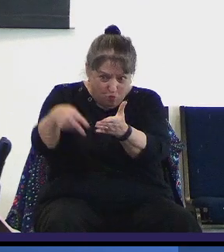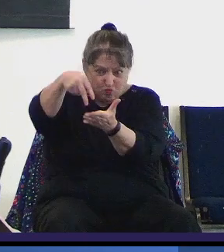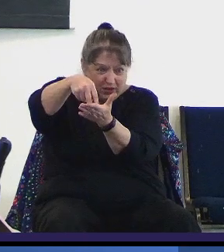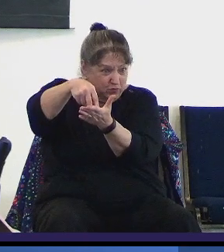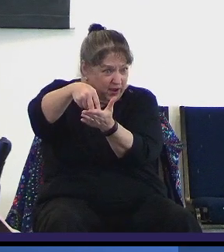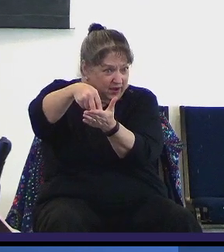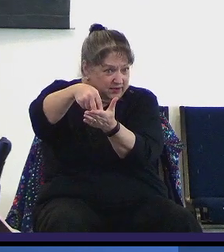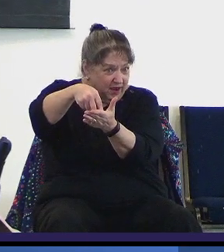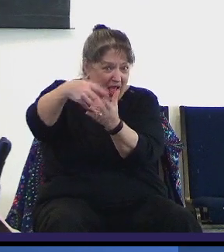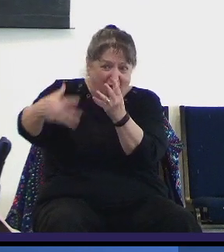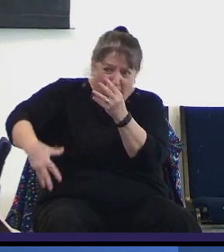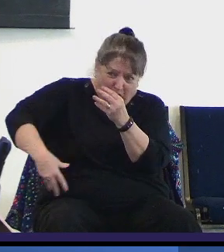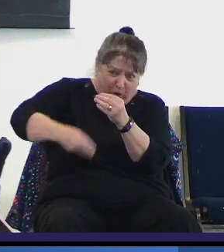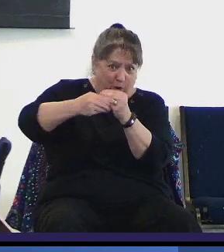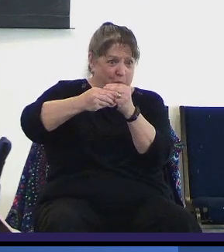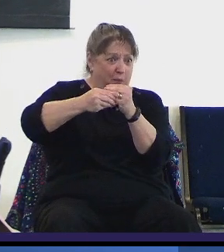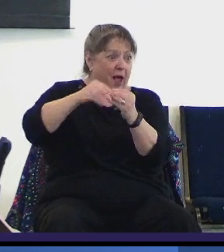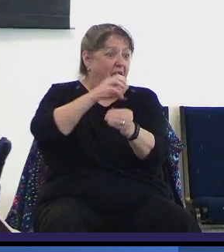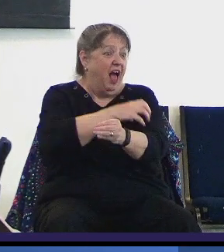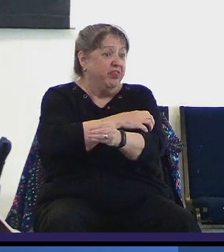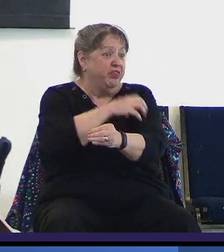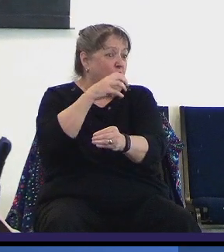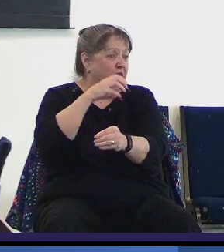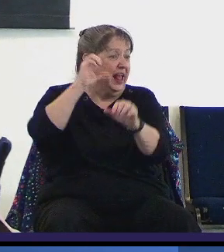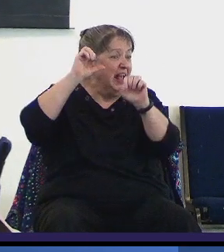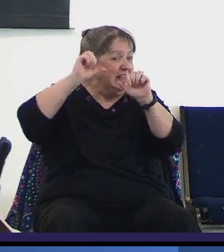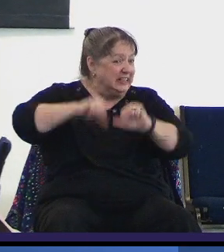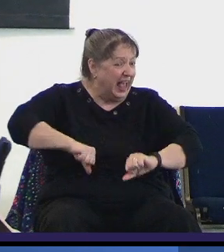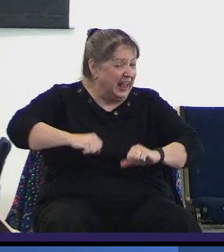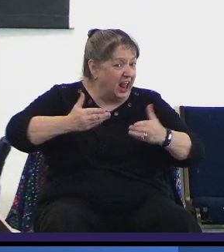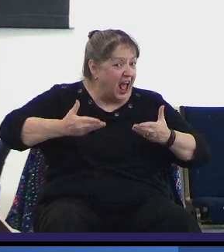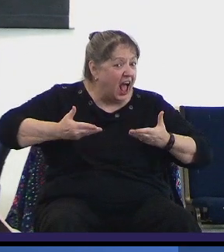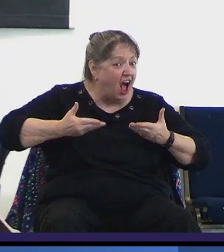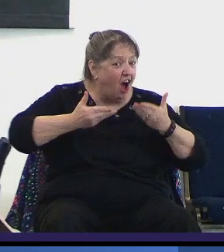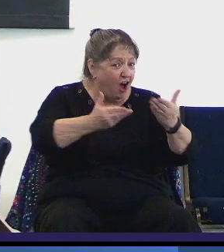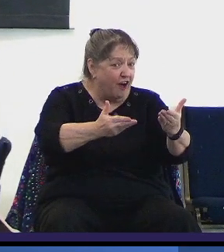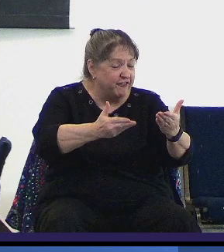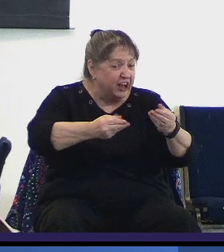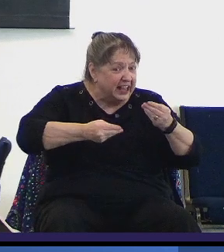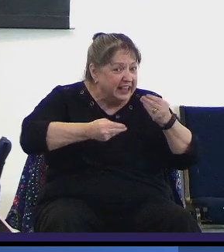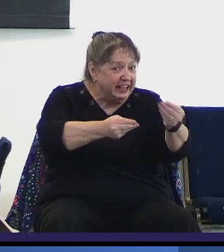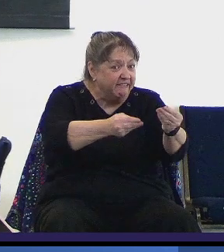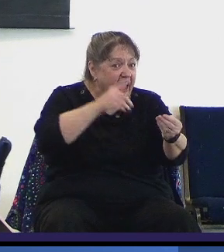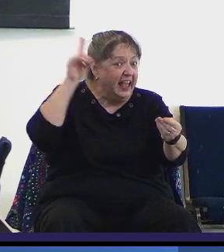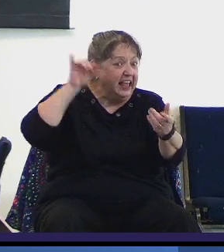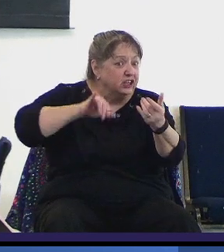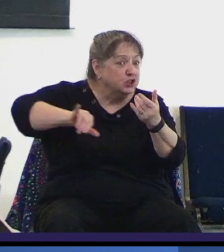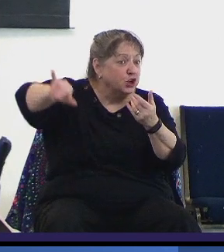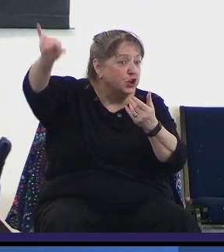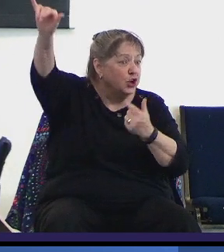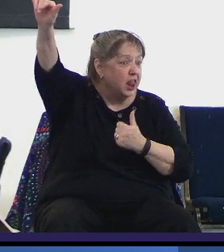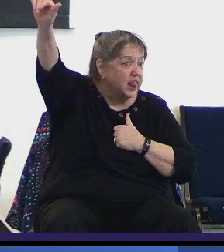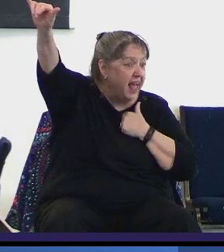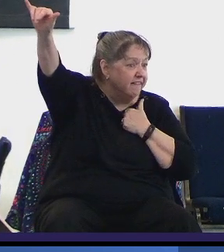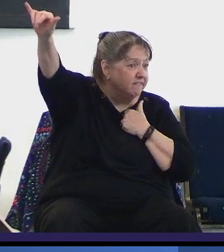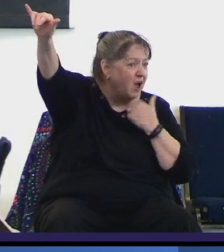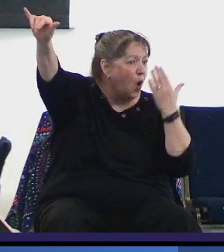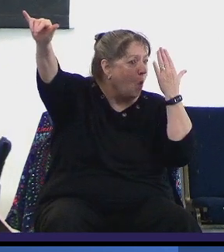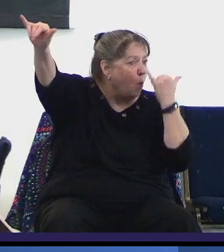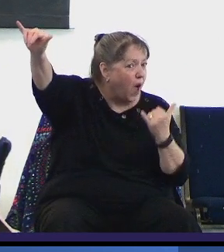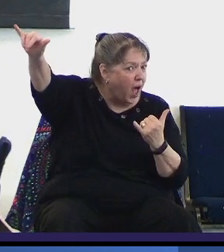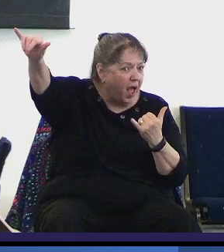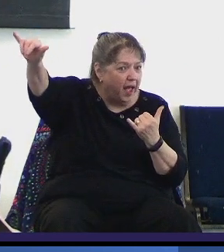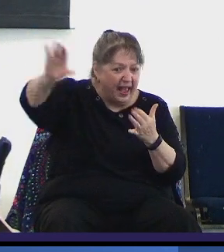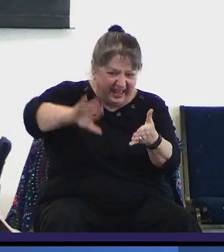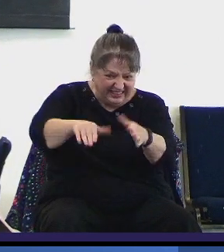the authority to give or to offer and to give eternal life, because he conquered death.